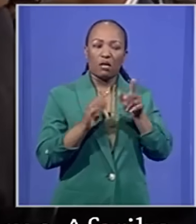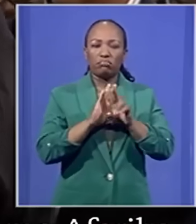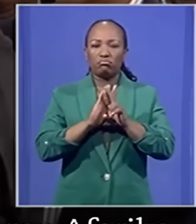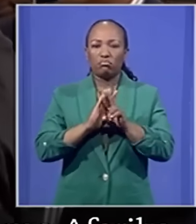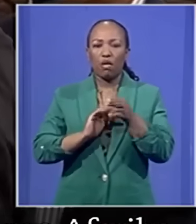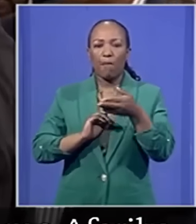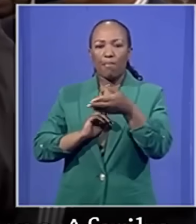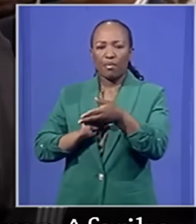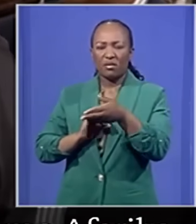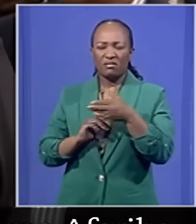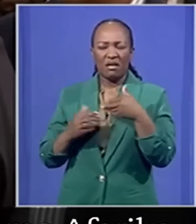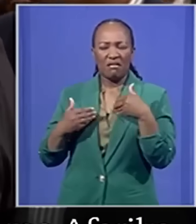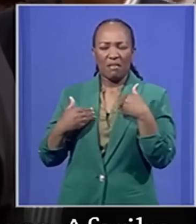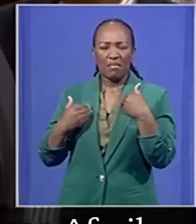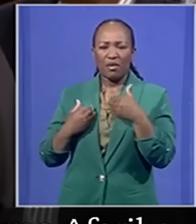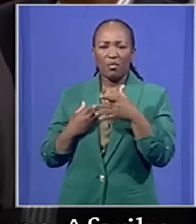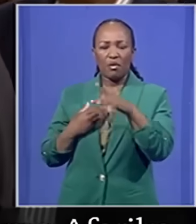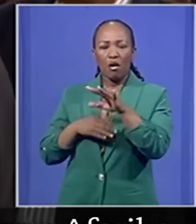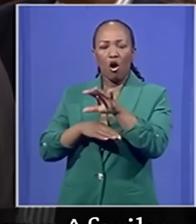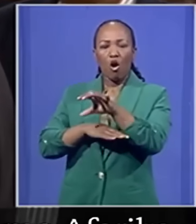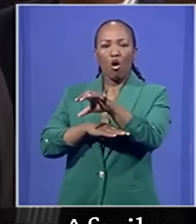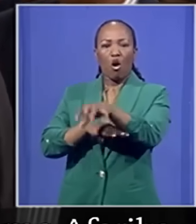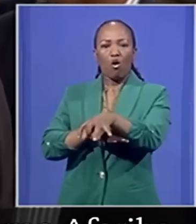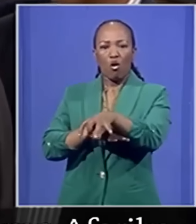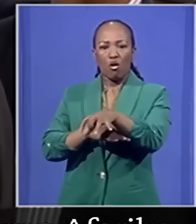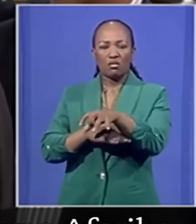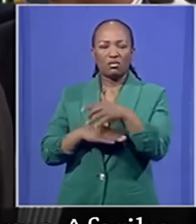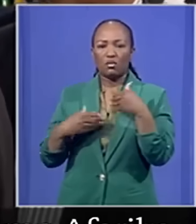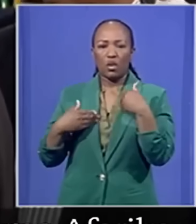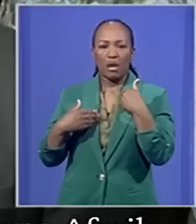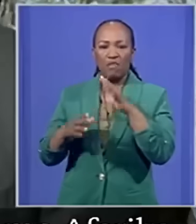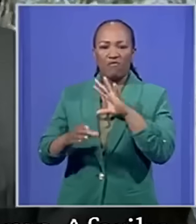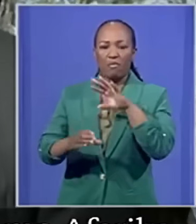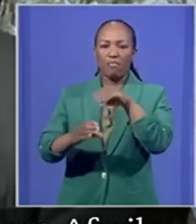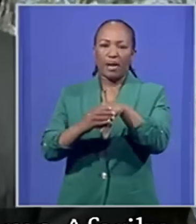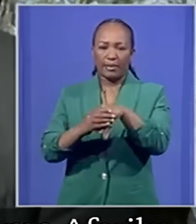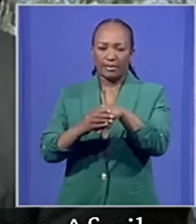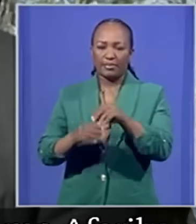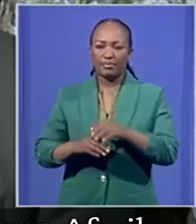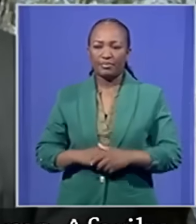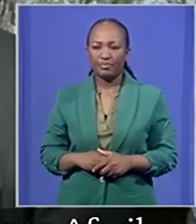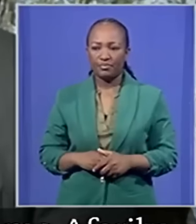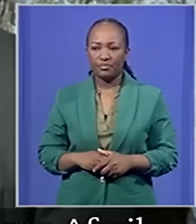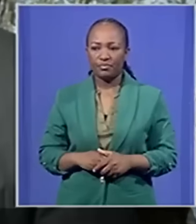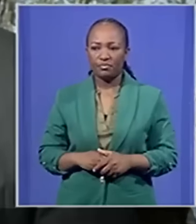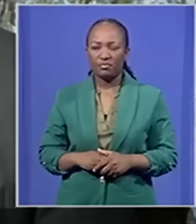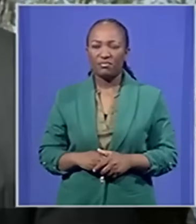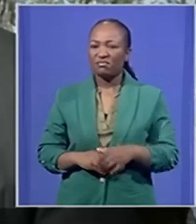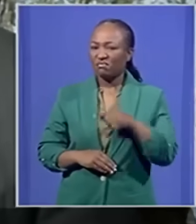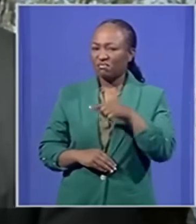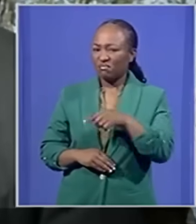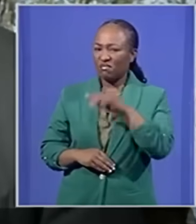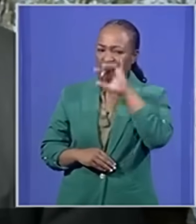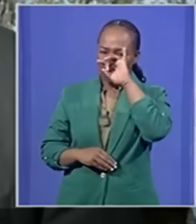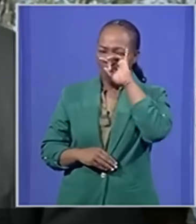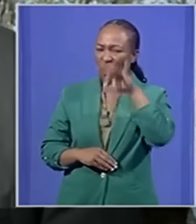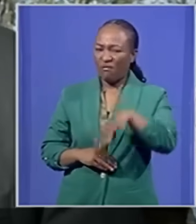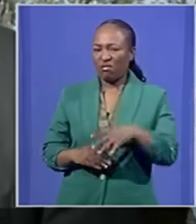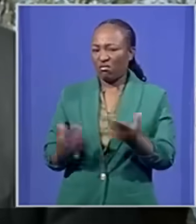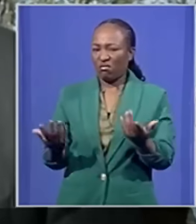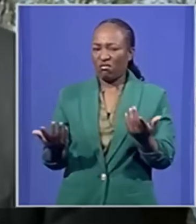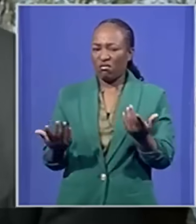gore puso ya Congo e ganne taletso ya gore e nne karolo ya puisano. It's dreadful, awful to have